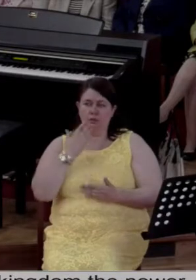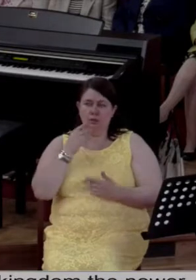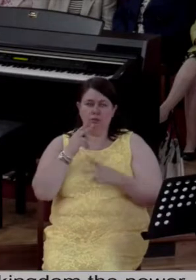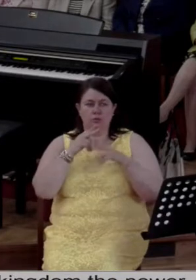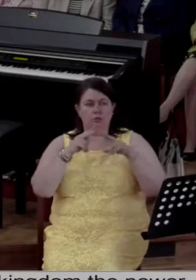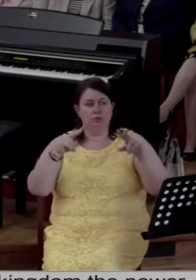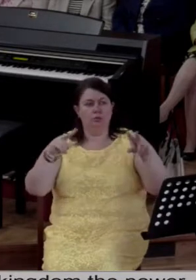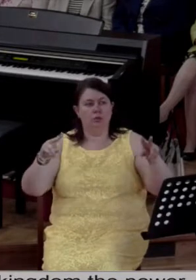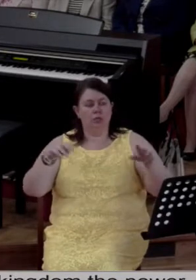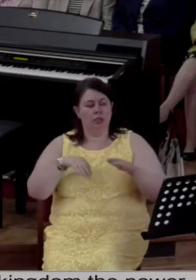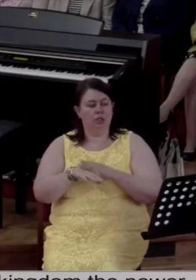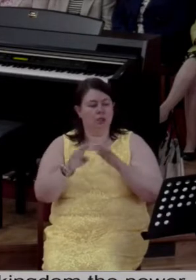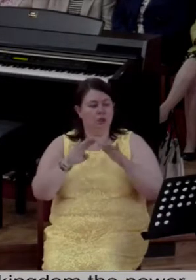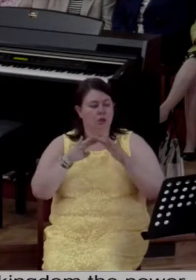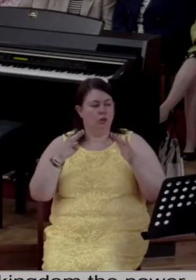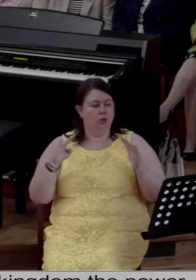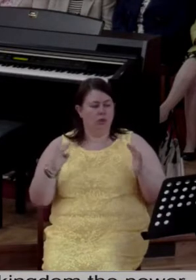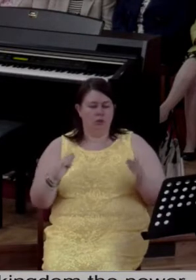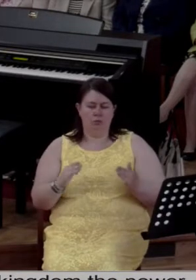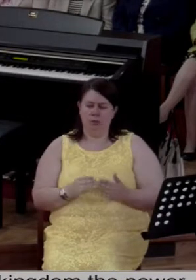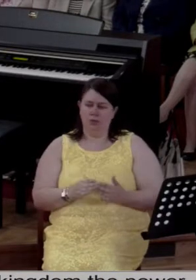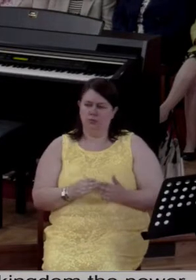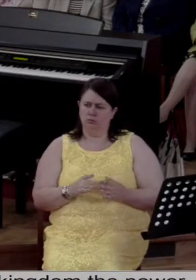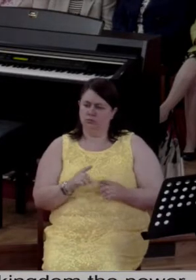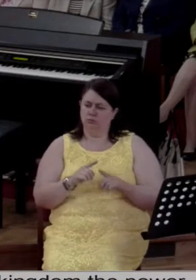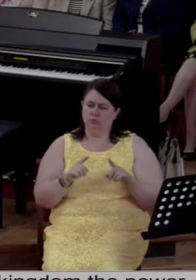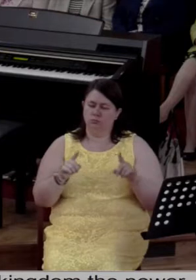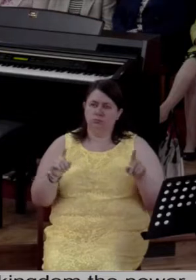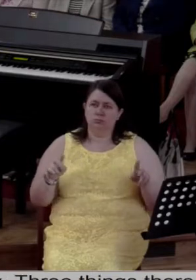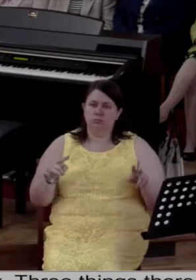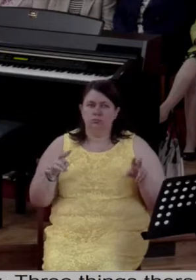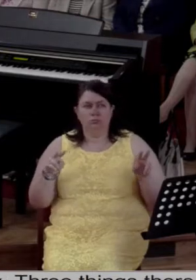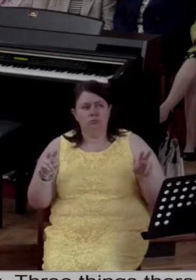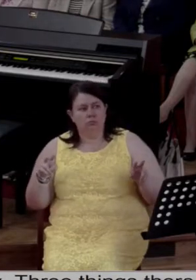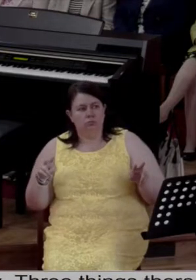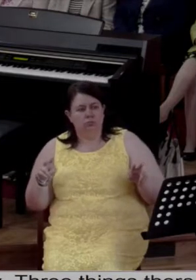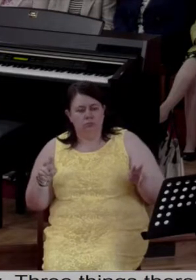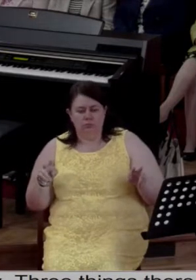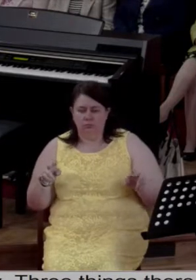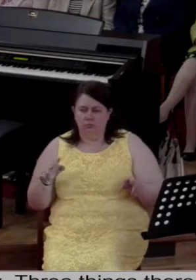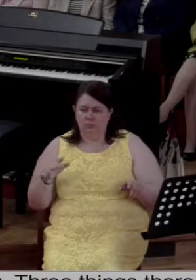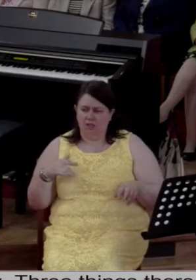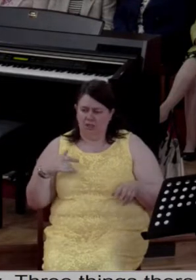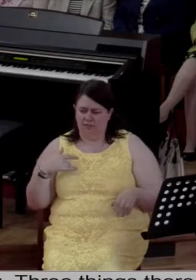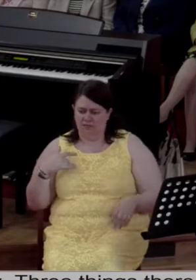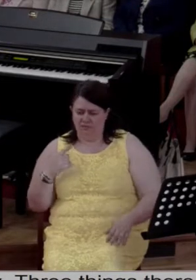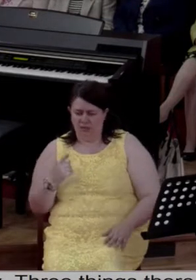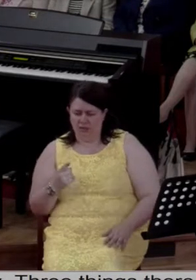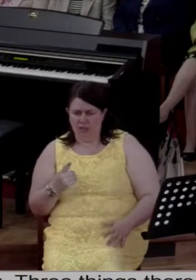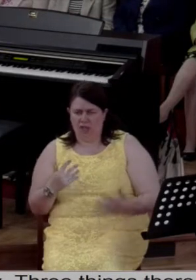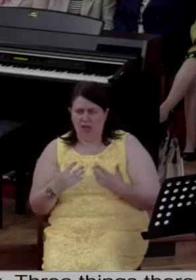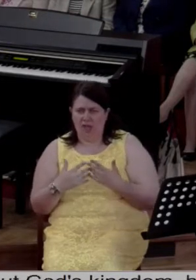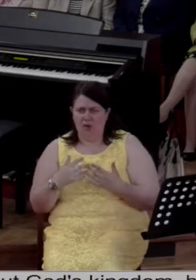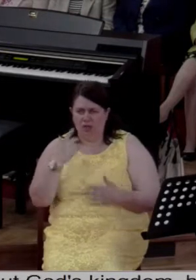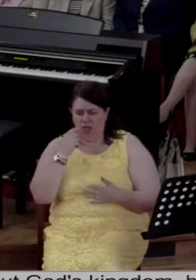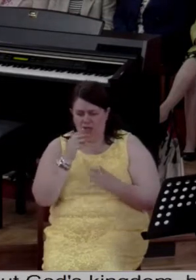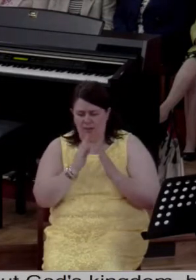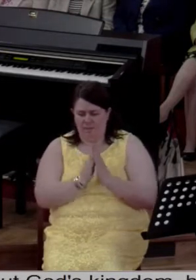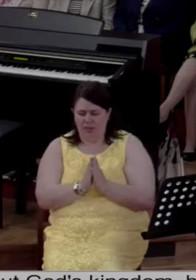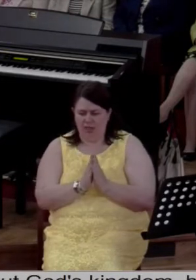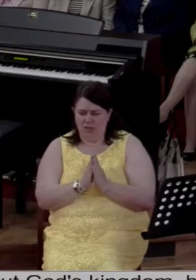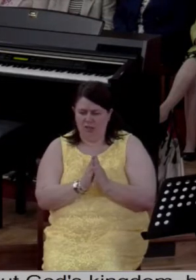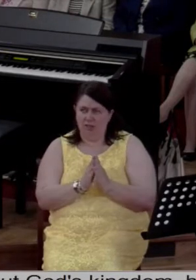the facts are against it. In some ways, you look around at the world and you think, how can we pray yours, God,